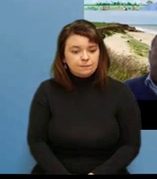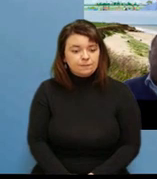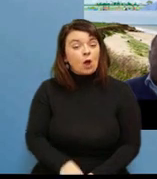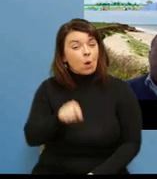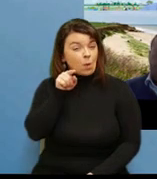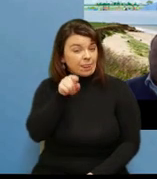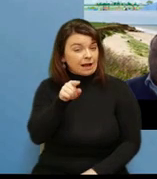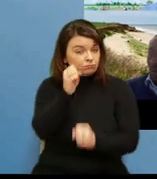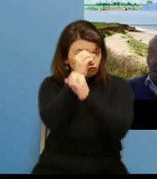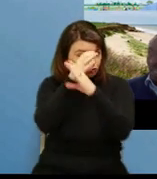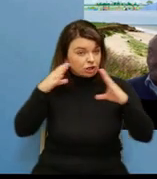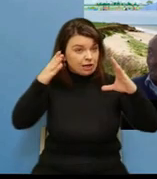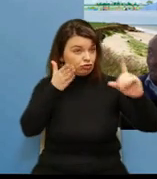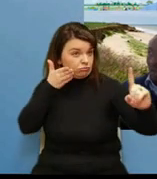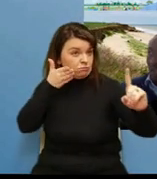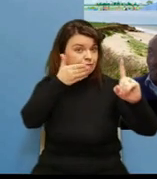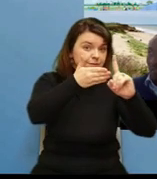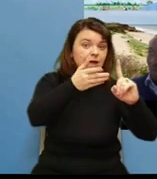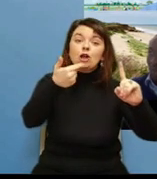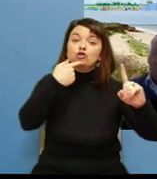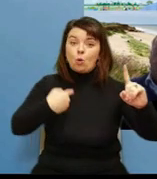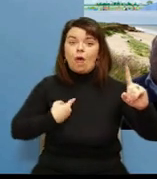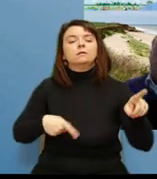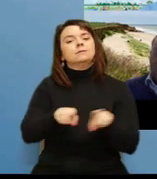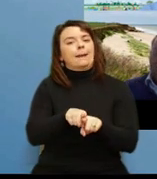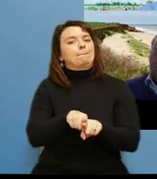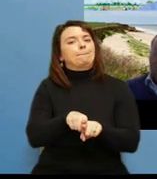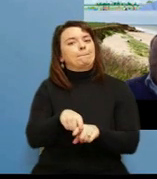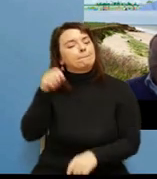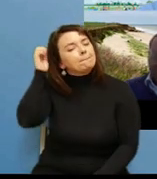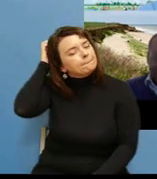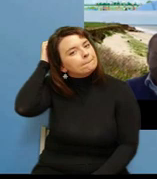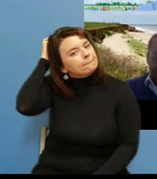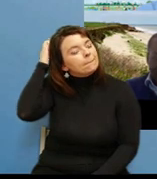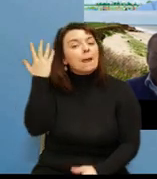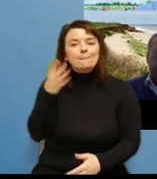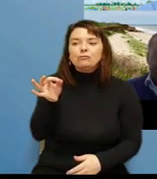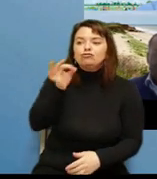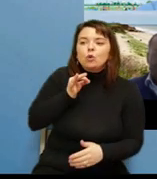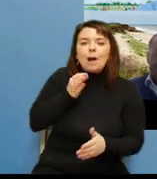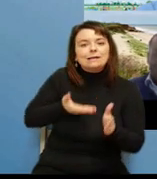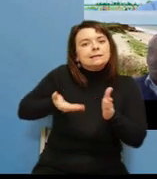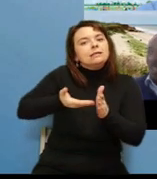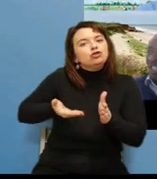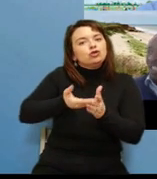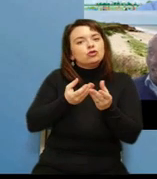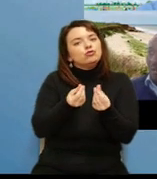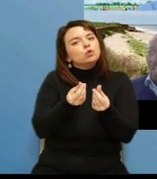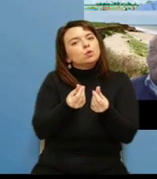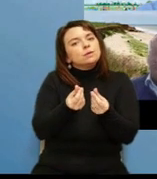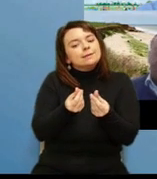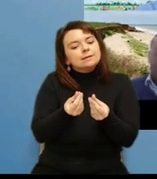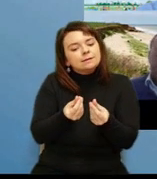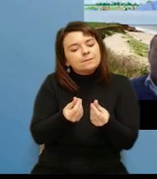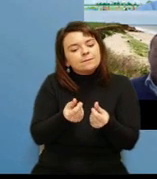and that is the projection they are also giving to us. They've requested additional resources through Protect